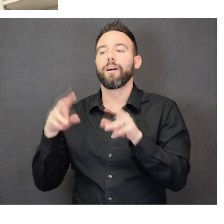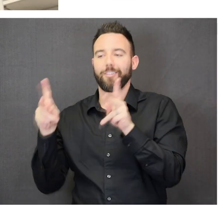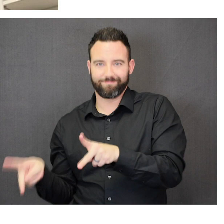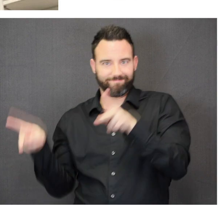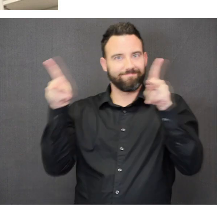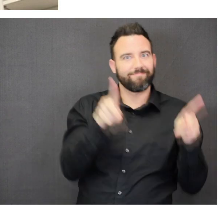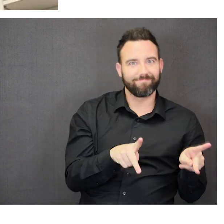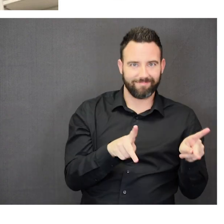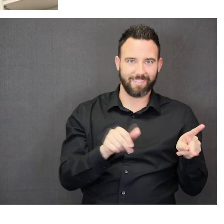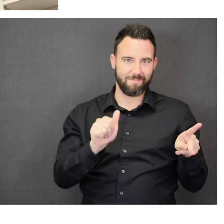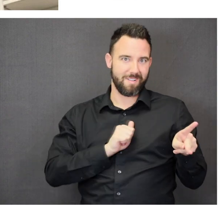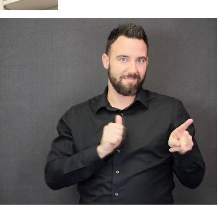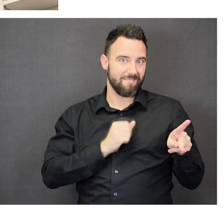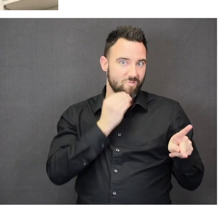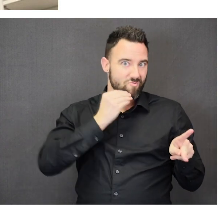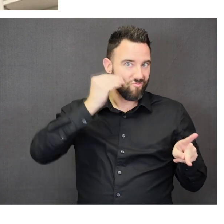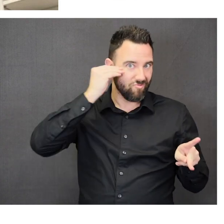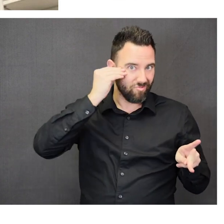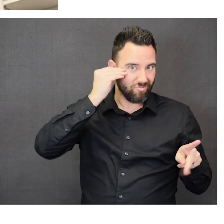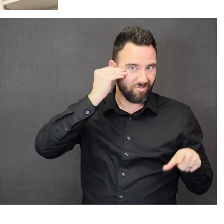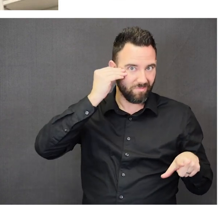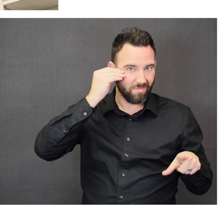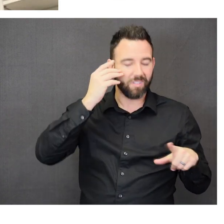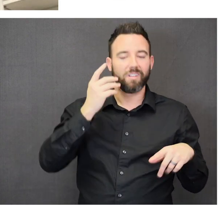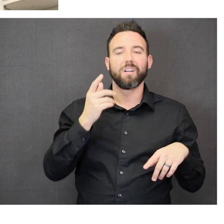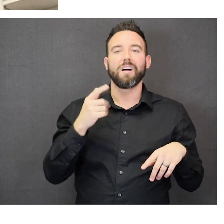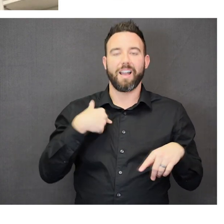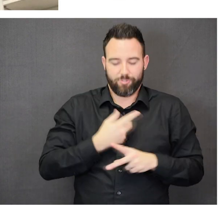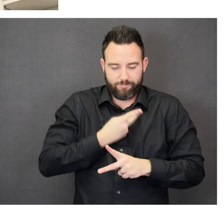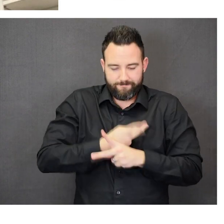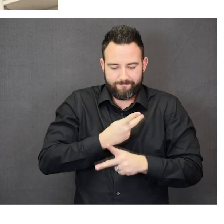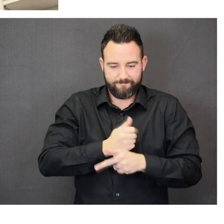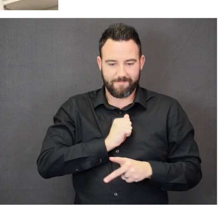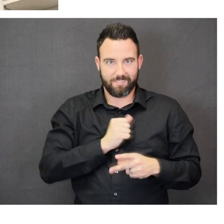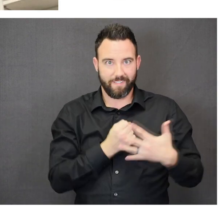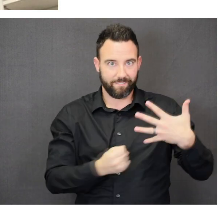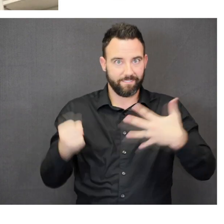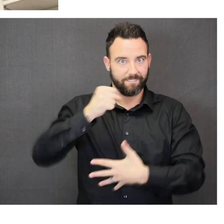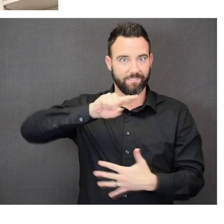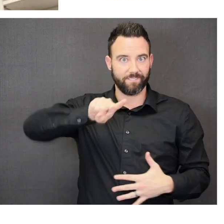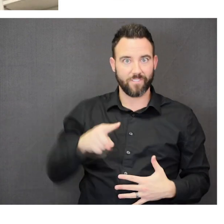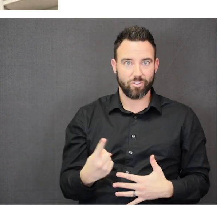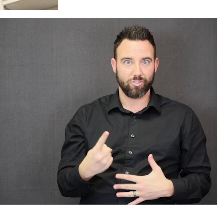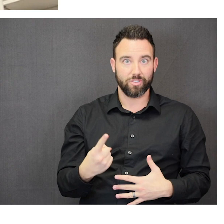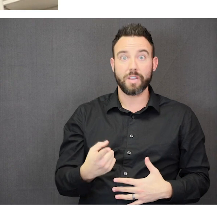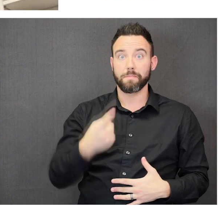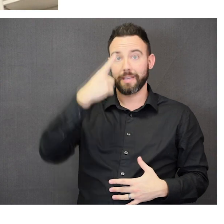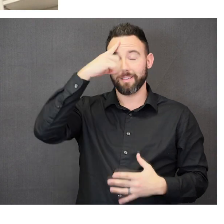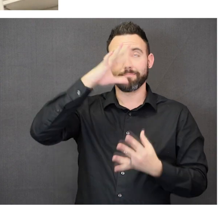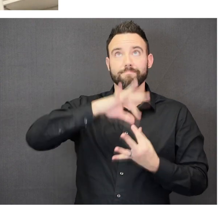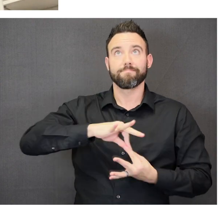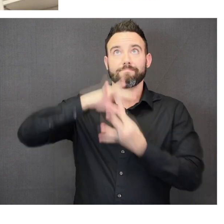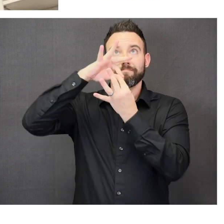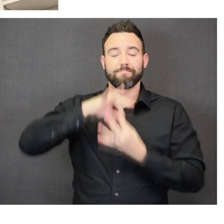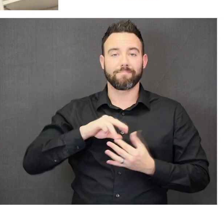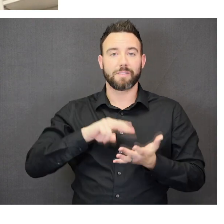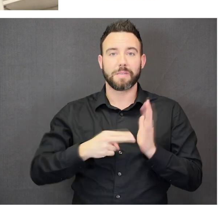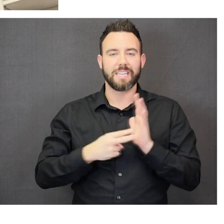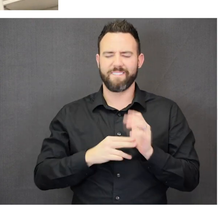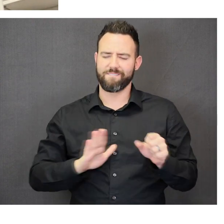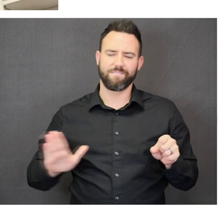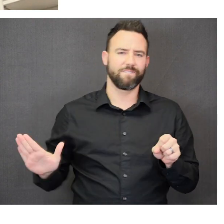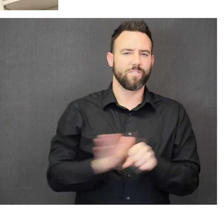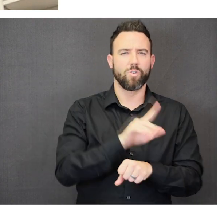to be able to center myself first. Now, centering myself does not mean for me to arrive at a completely